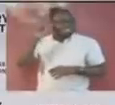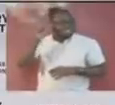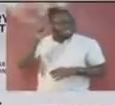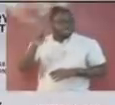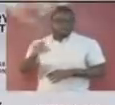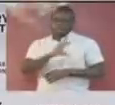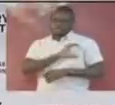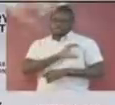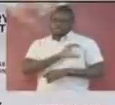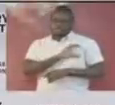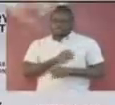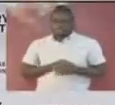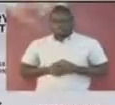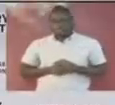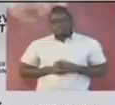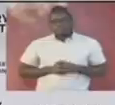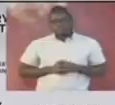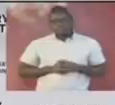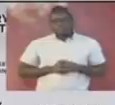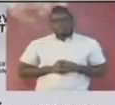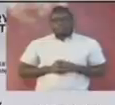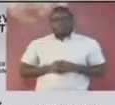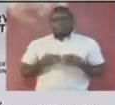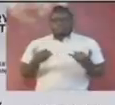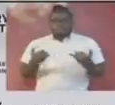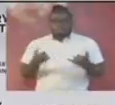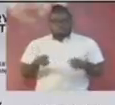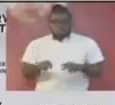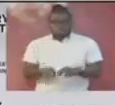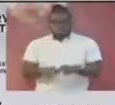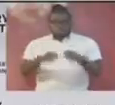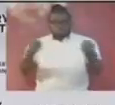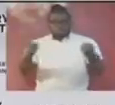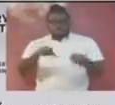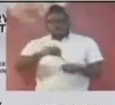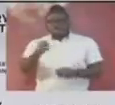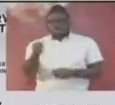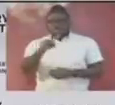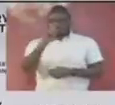to Newsday for a follow-up question, please.